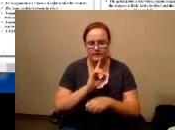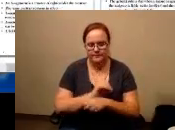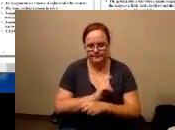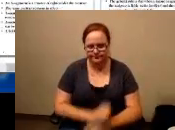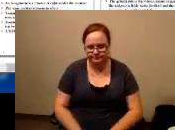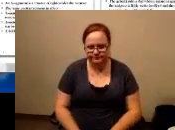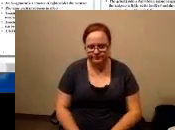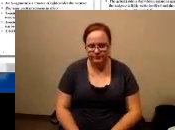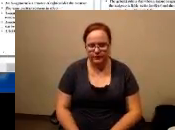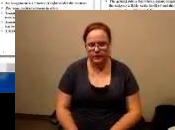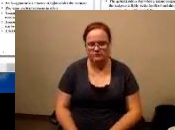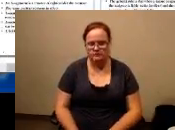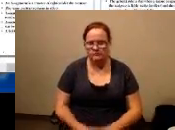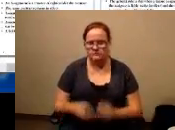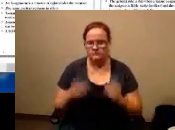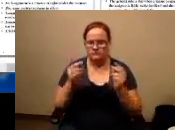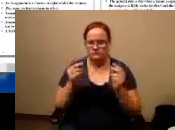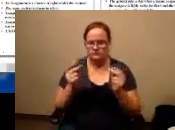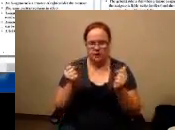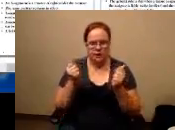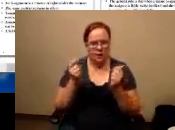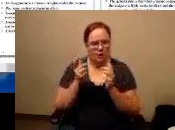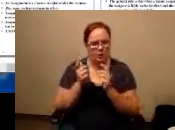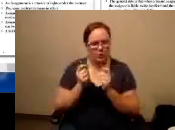Just a quick point about this one.